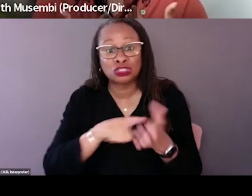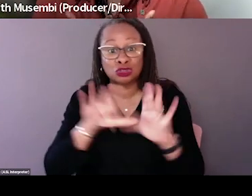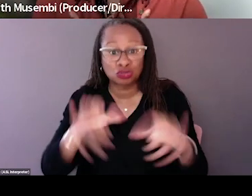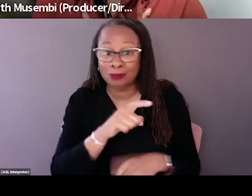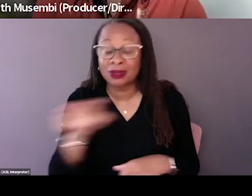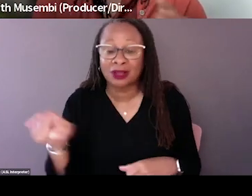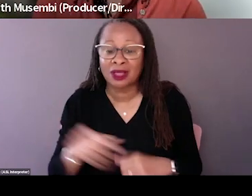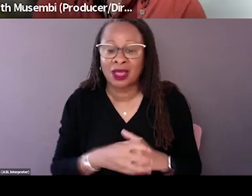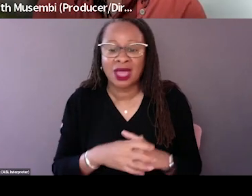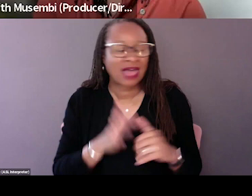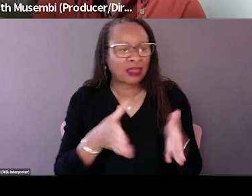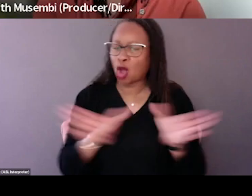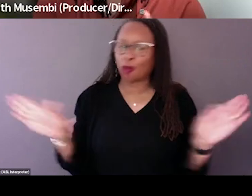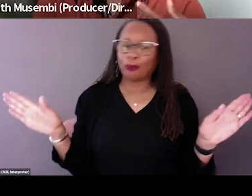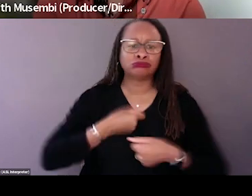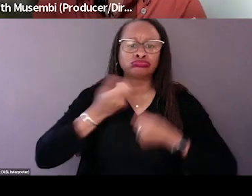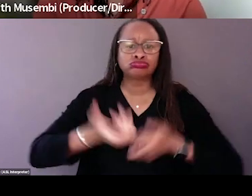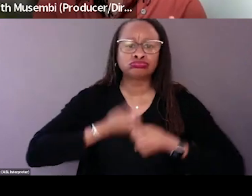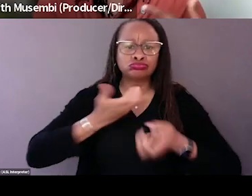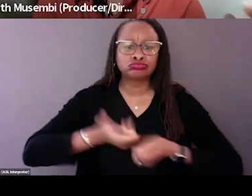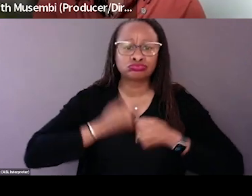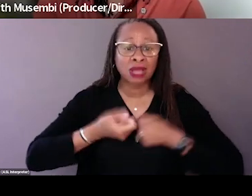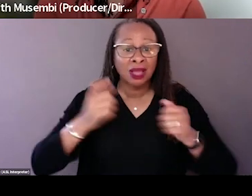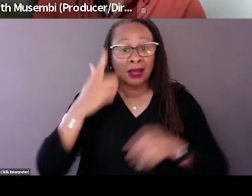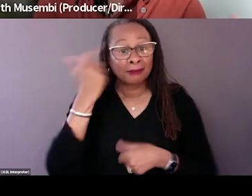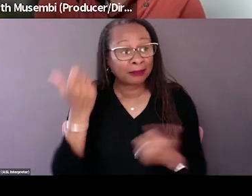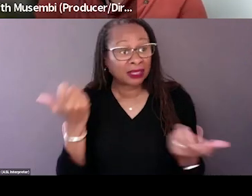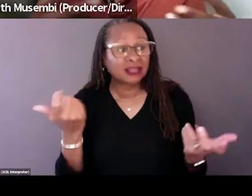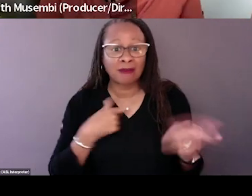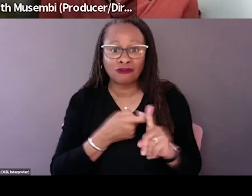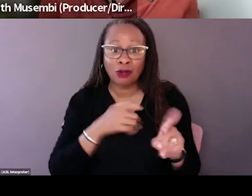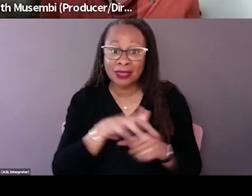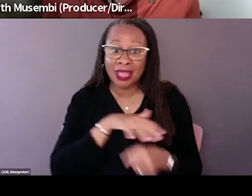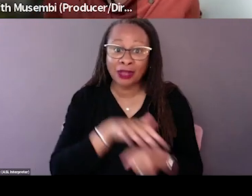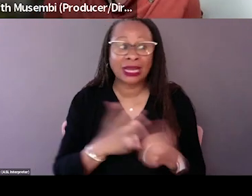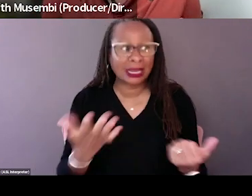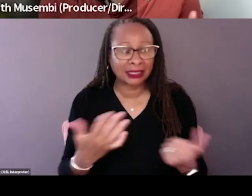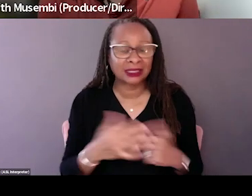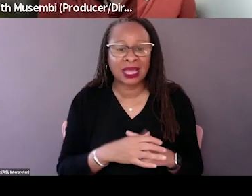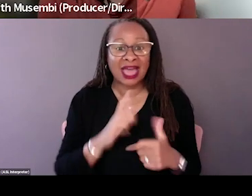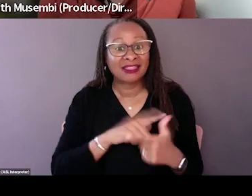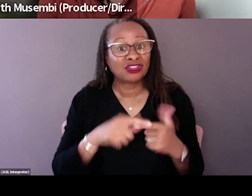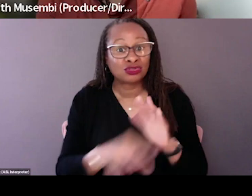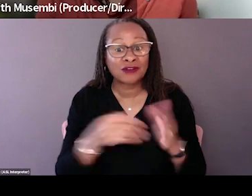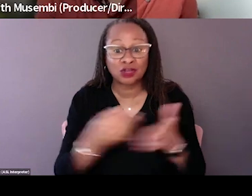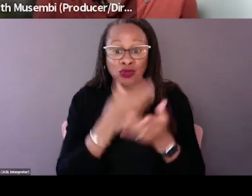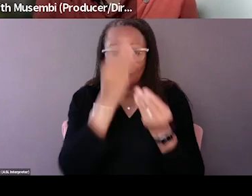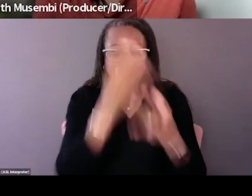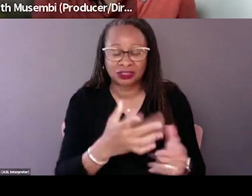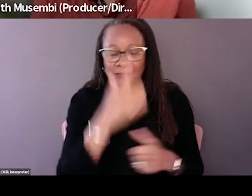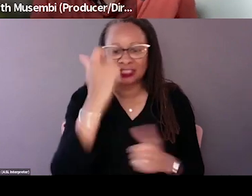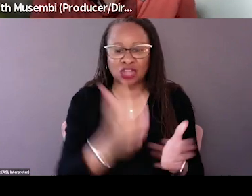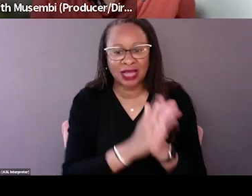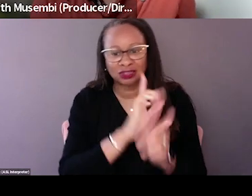were open with me, probably more open than they would have been if they were working with someone else. And then you discover new information because you're asking questions